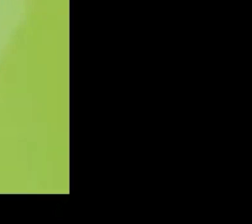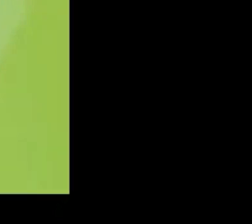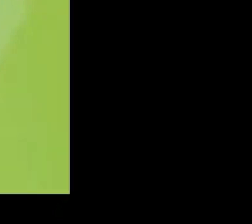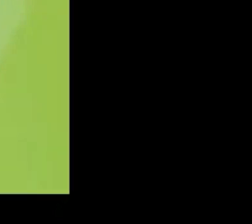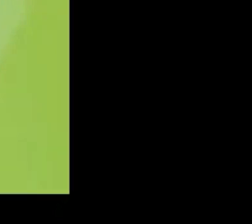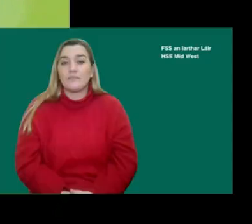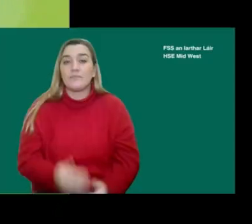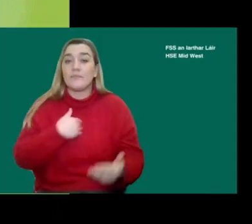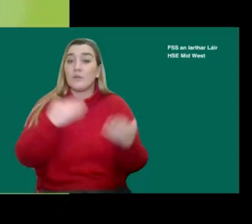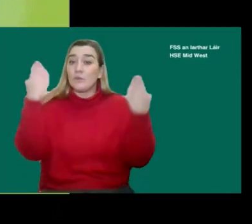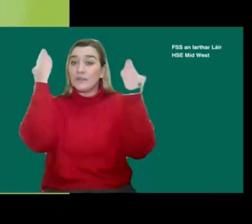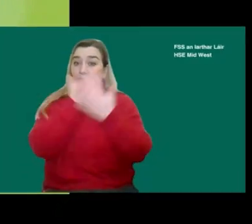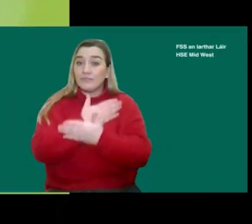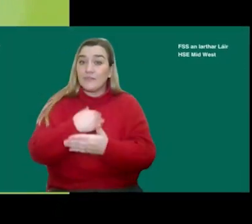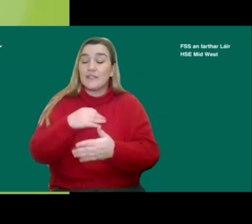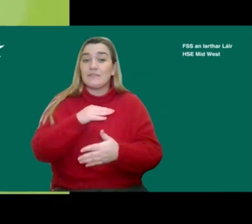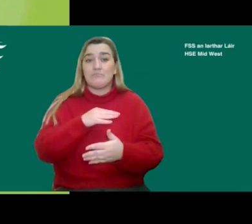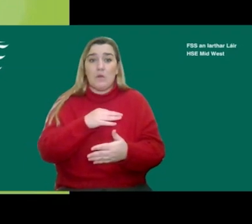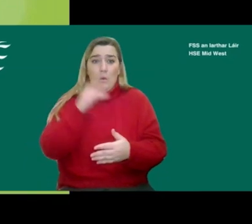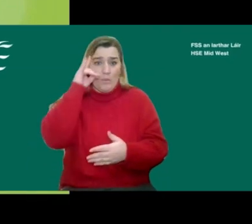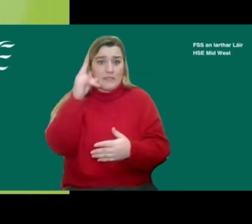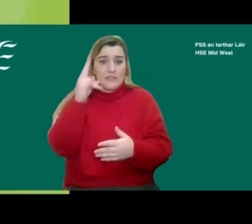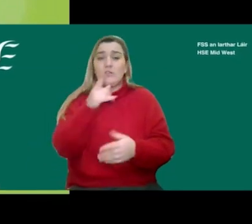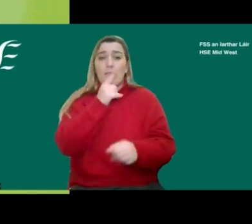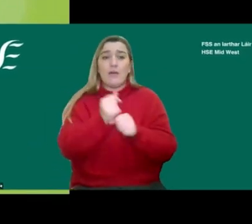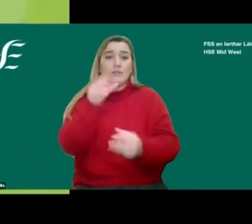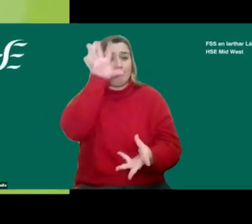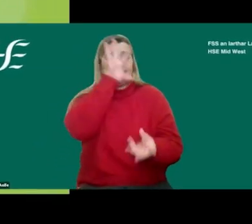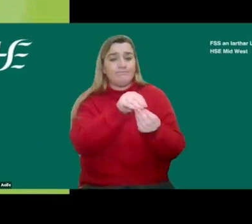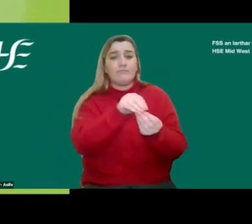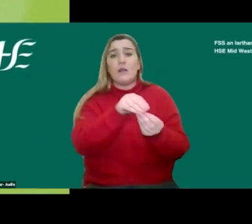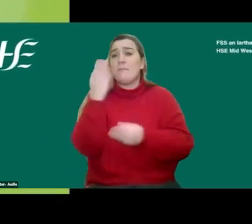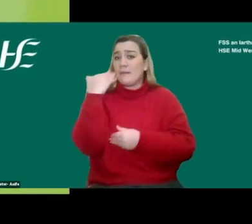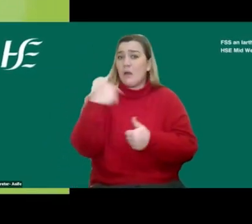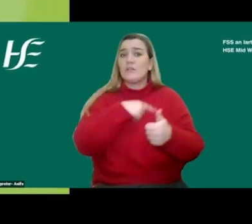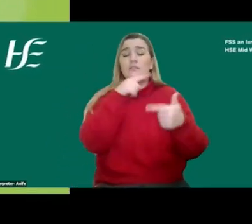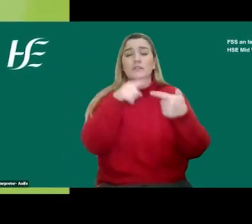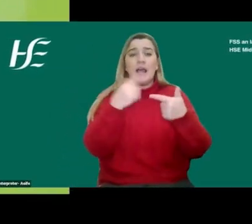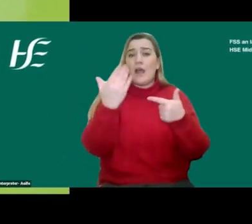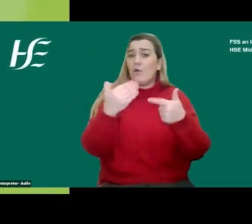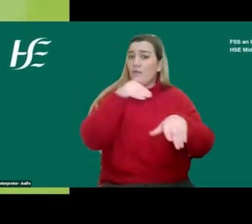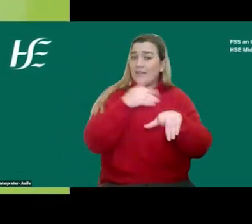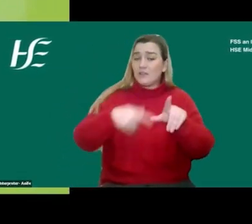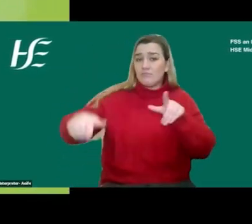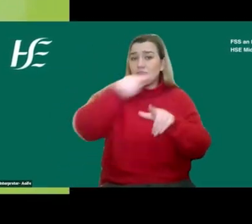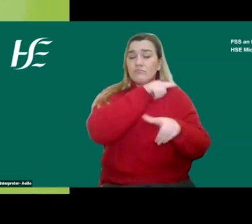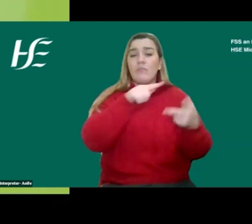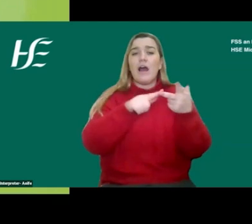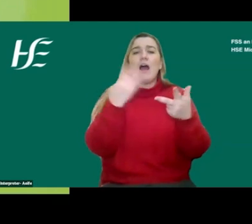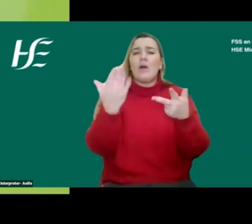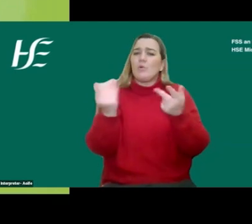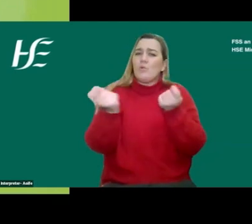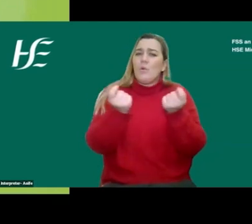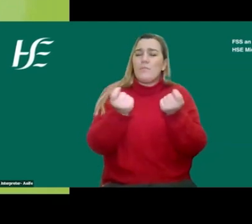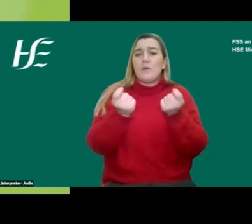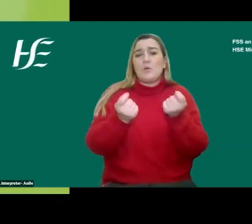Good evening all. This evening I hope to give an overview of menopause, how it affects us all, and indeed how we can